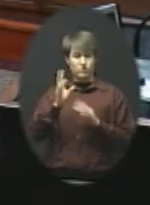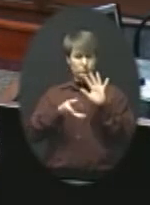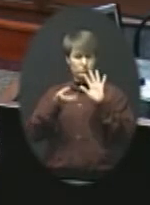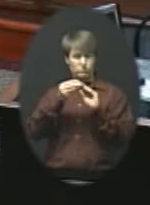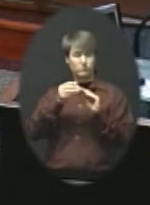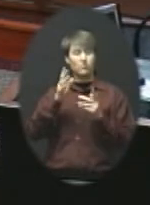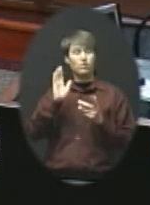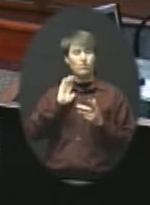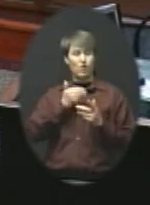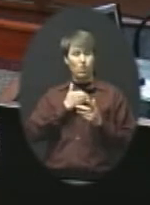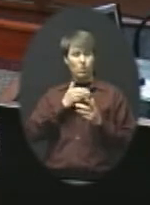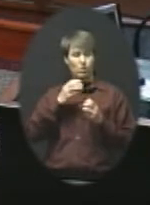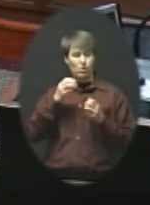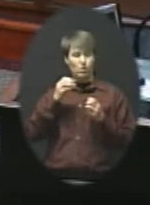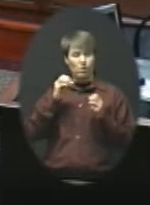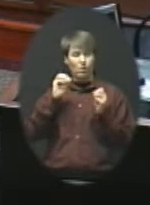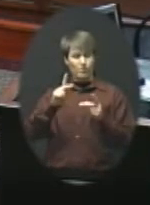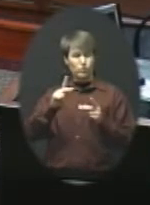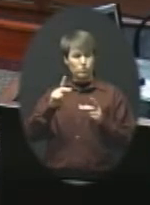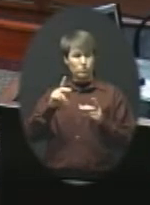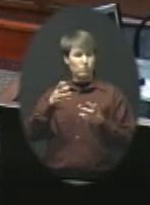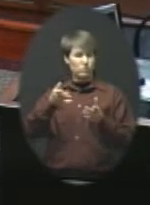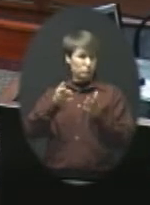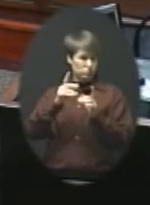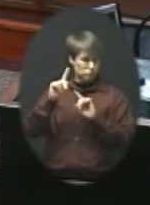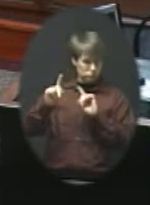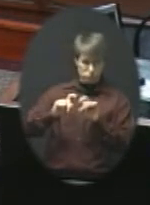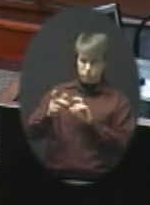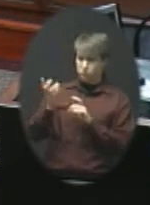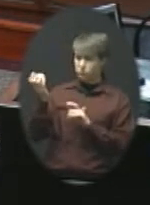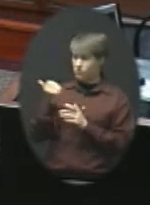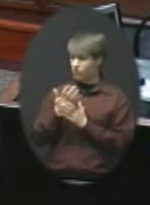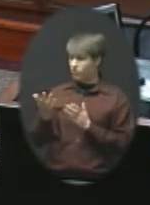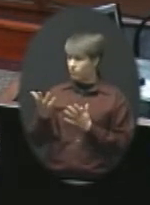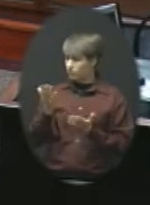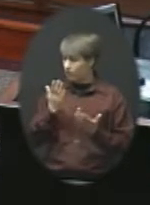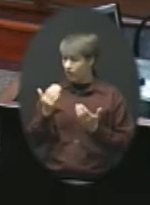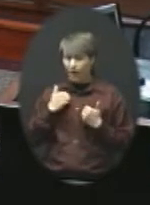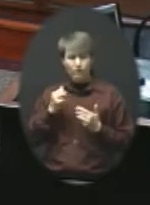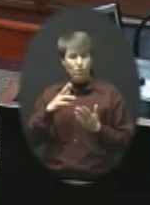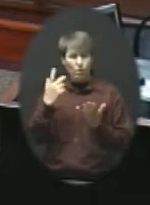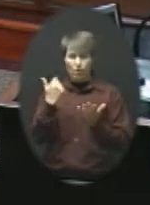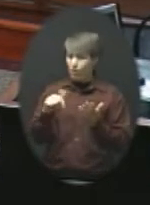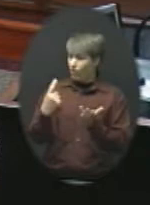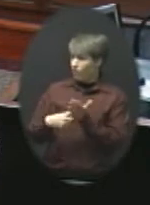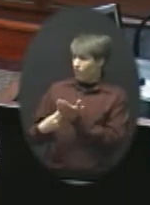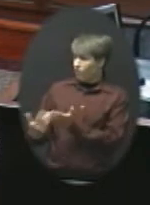our opportunity to ask questions about any of those that you might have or any discussion.